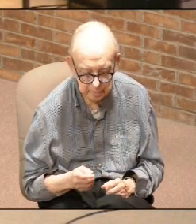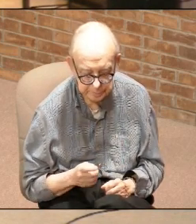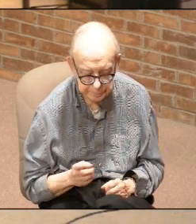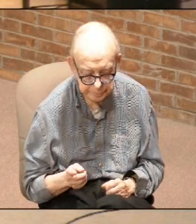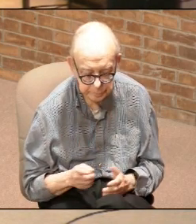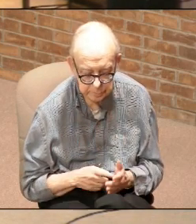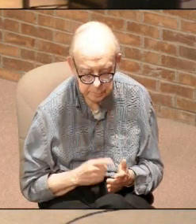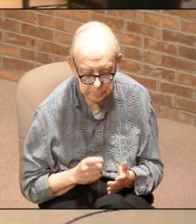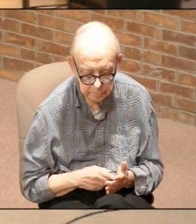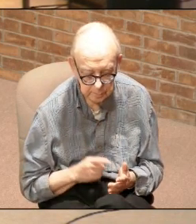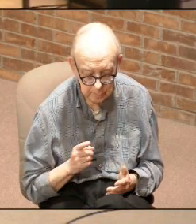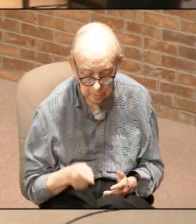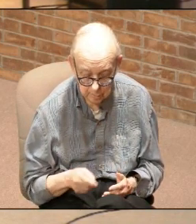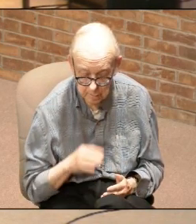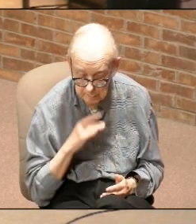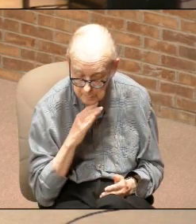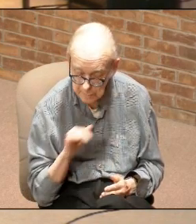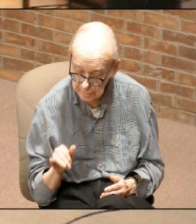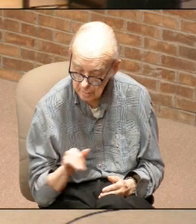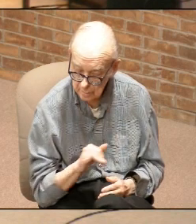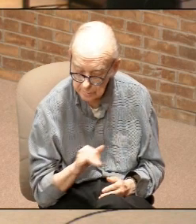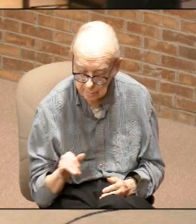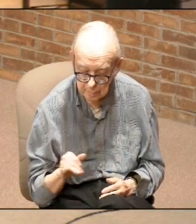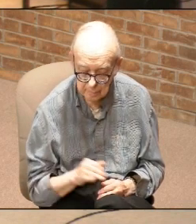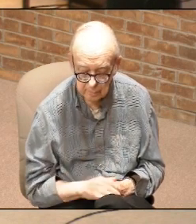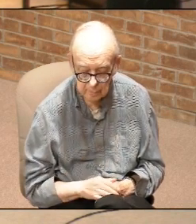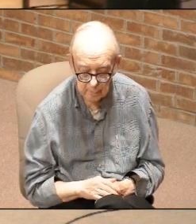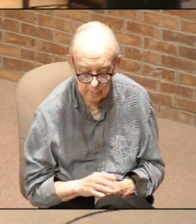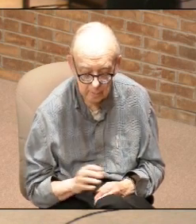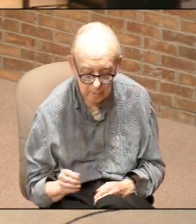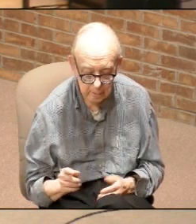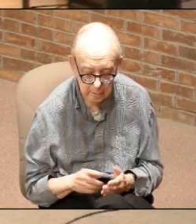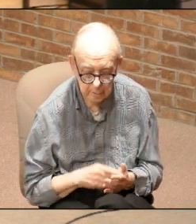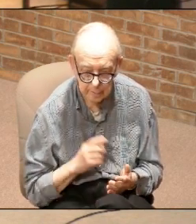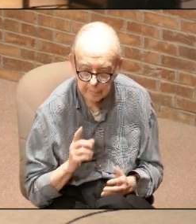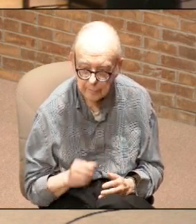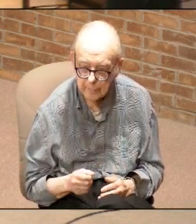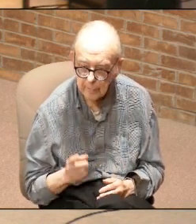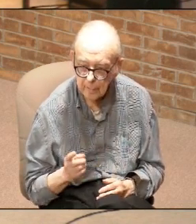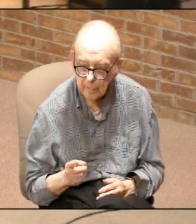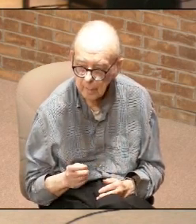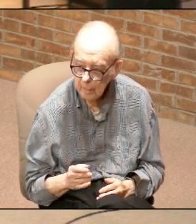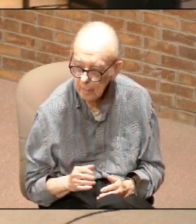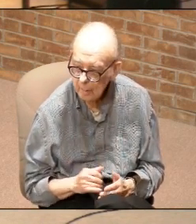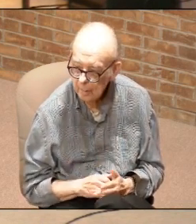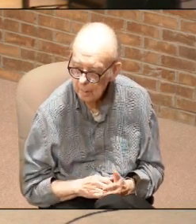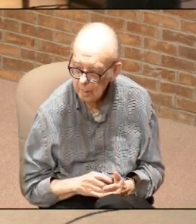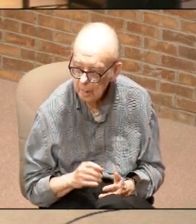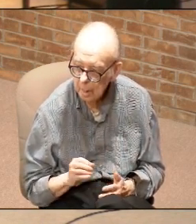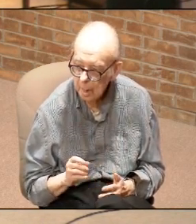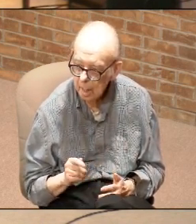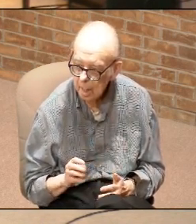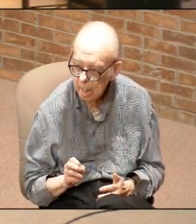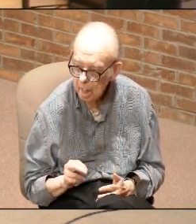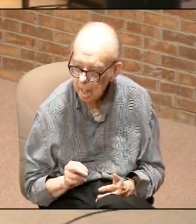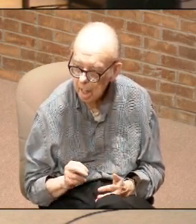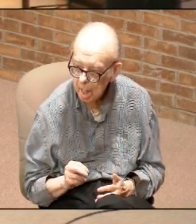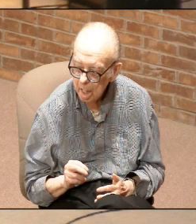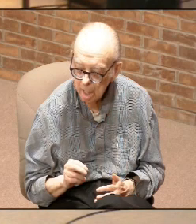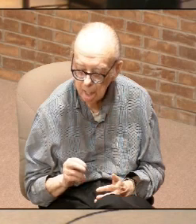are sometimes you can be messy too and sometimes we need to understand that that oxen need